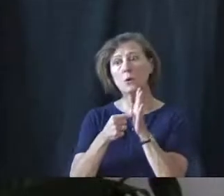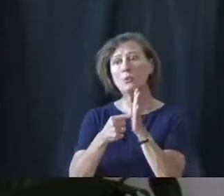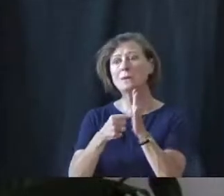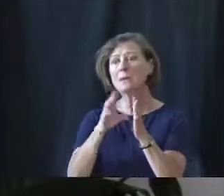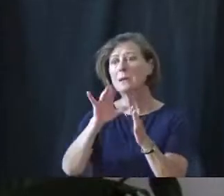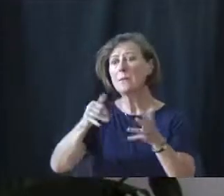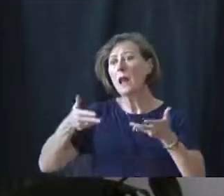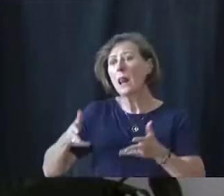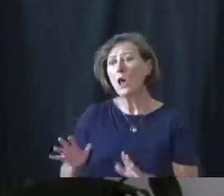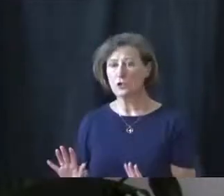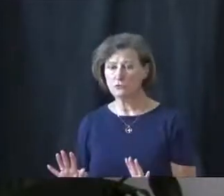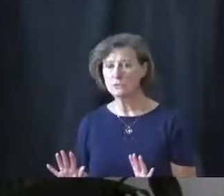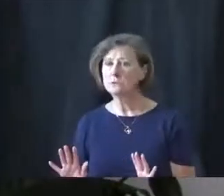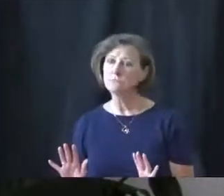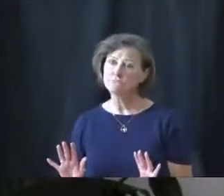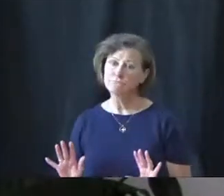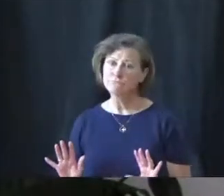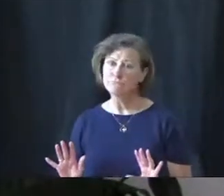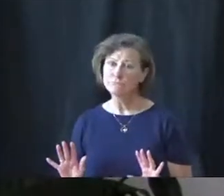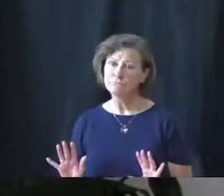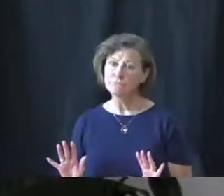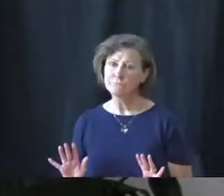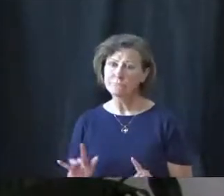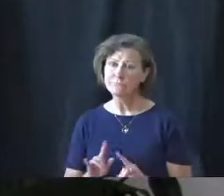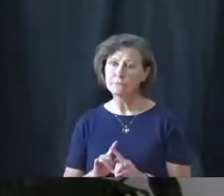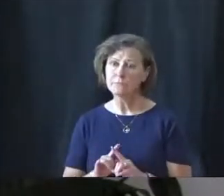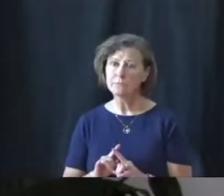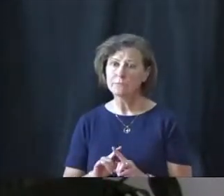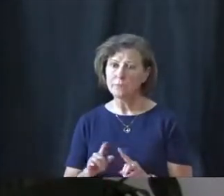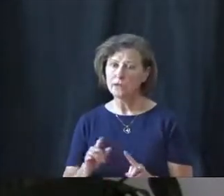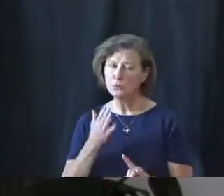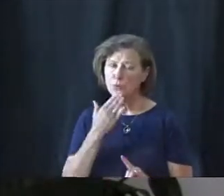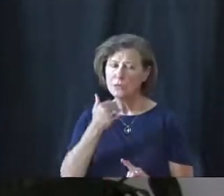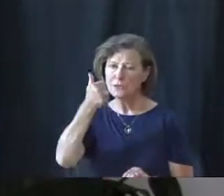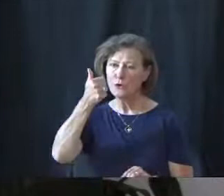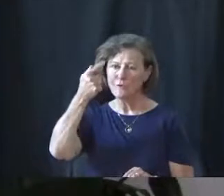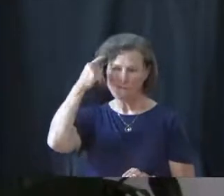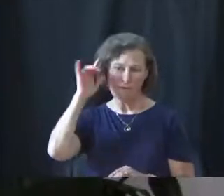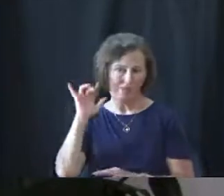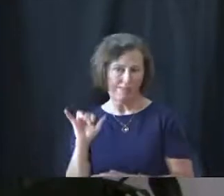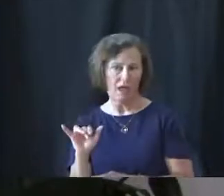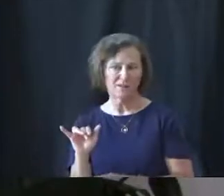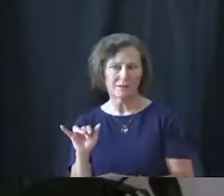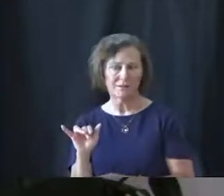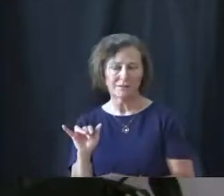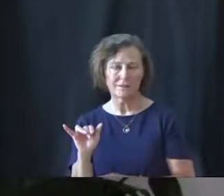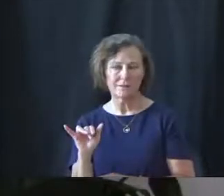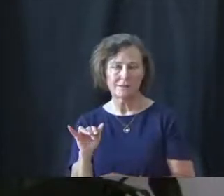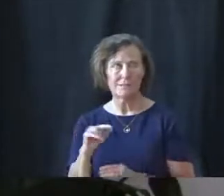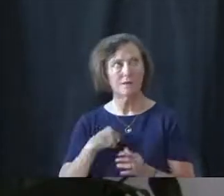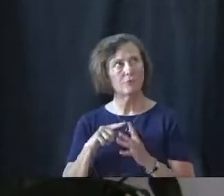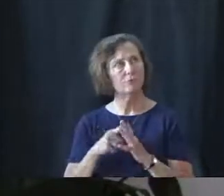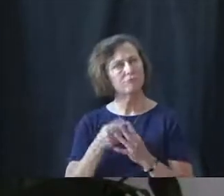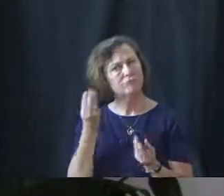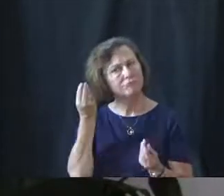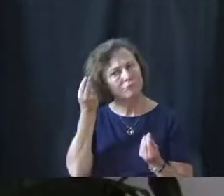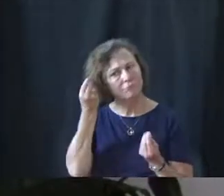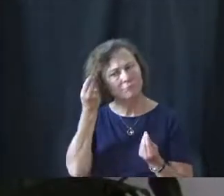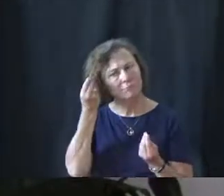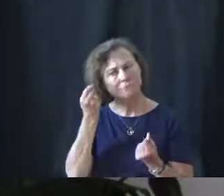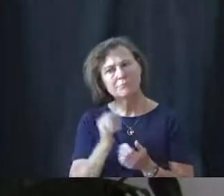loss, but it was sweeter for it. And it got me thinking